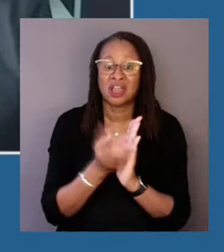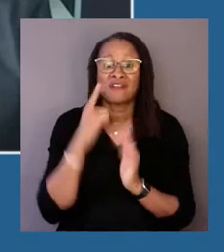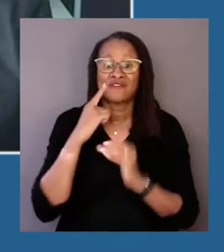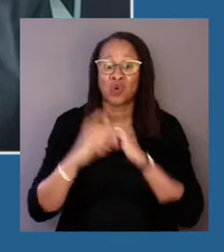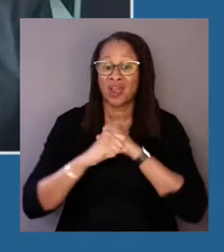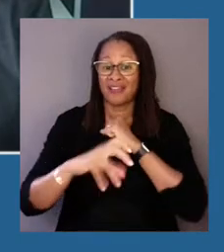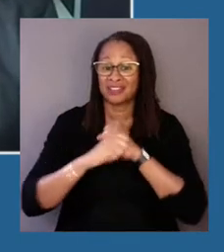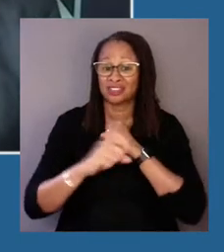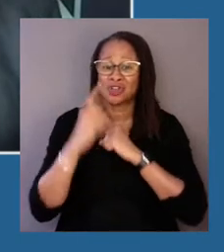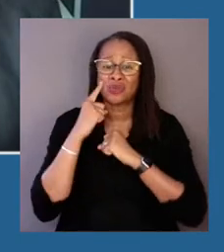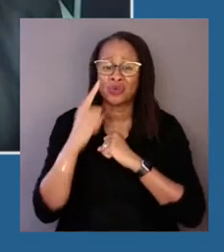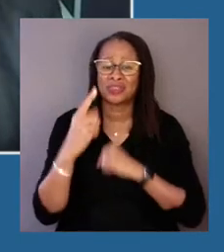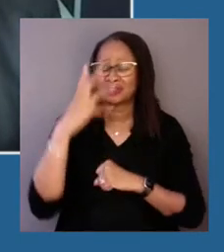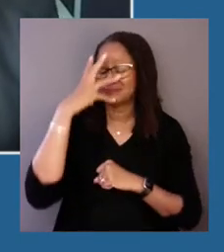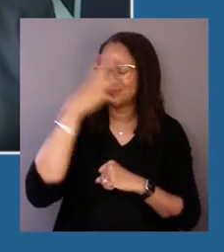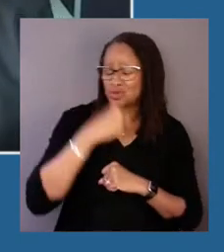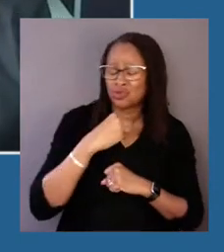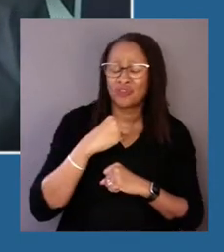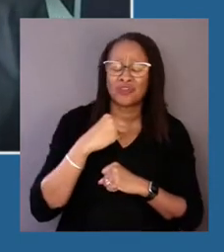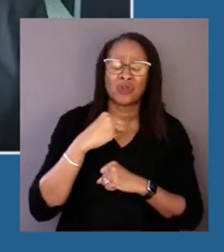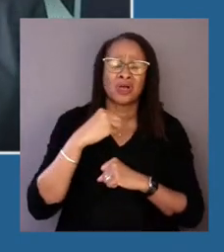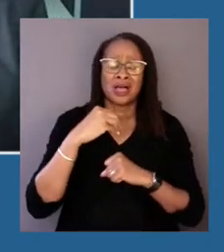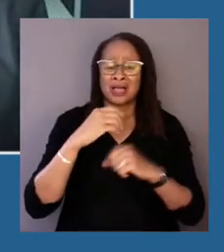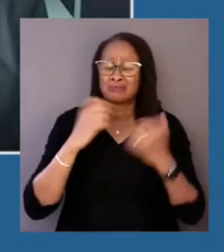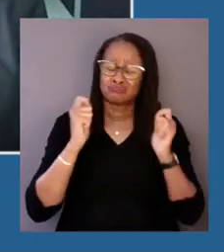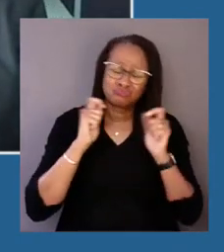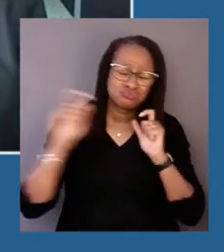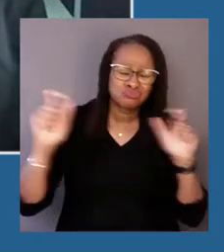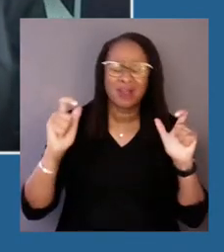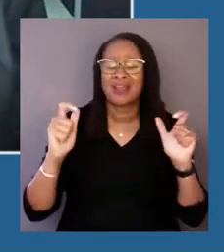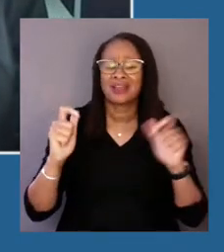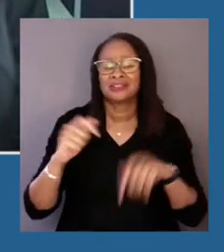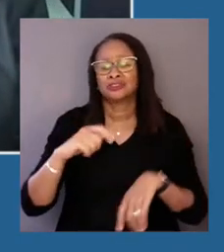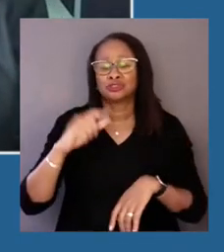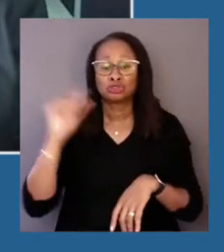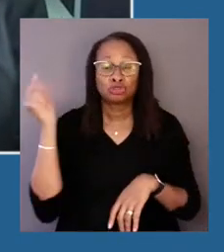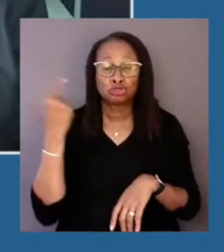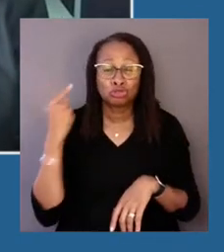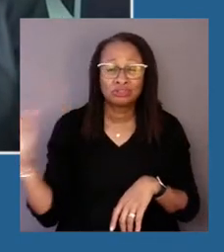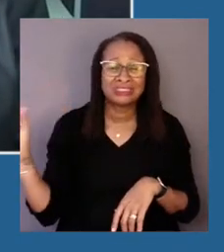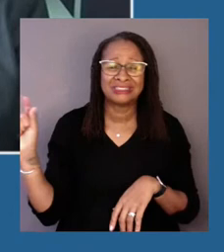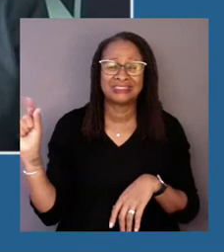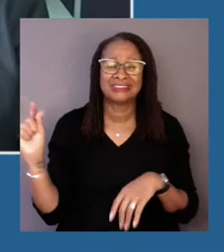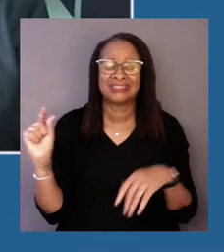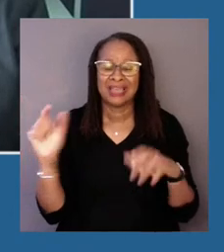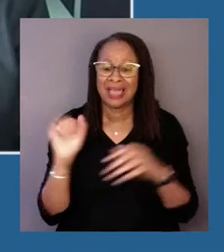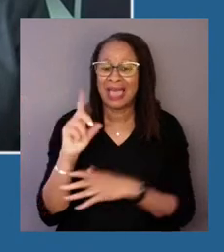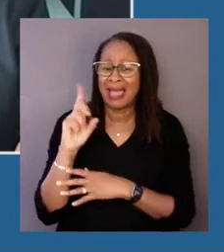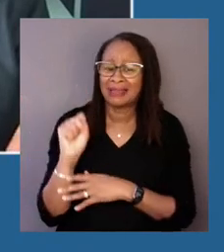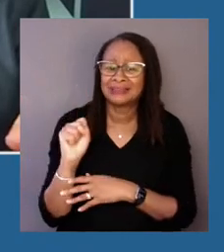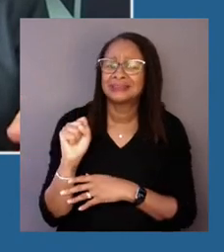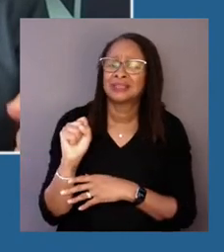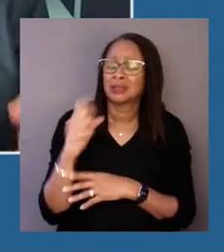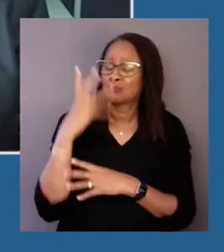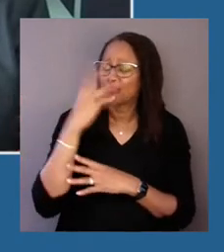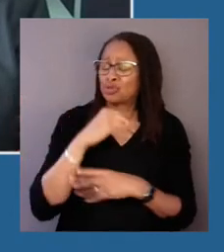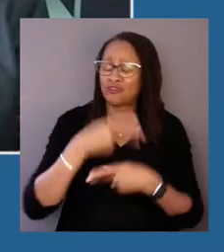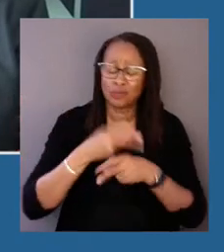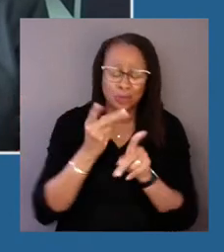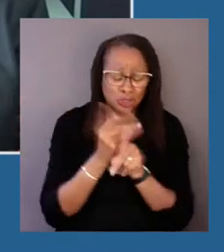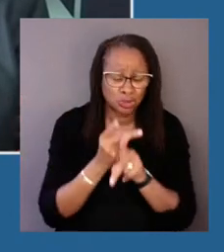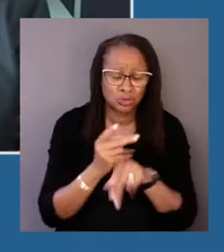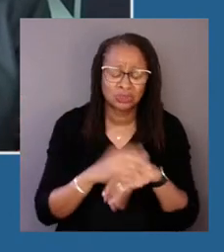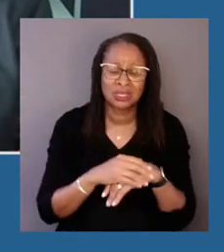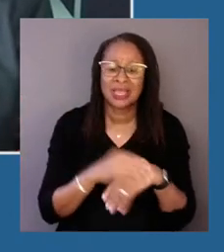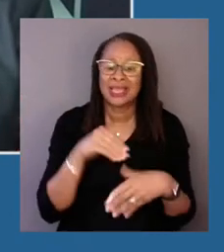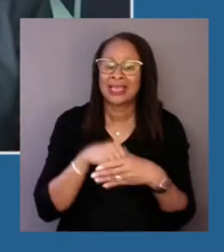beautiful, charismatic, bright green ads, beautifully produced in